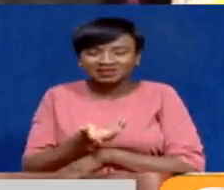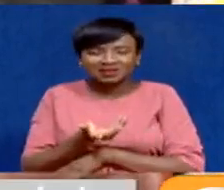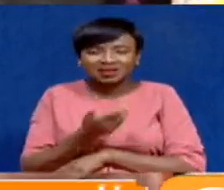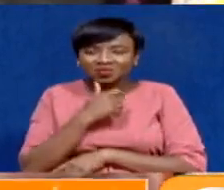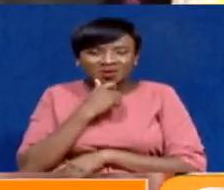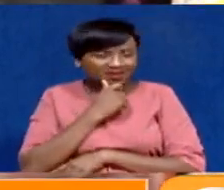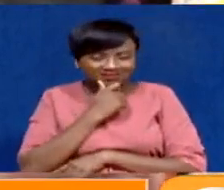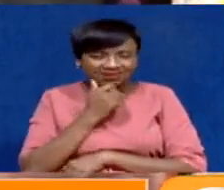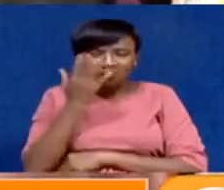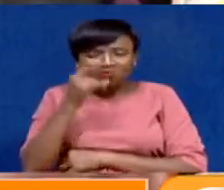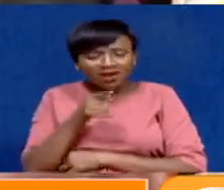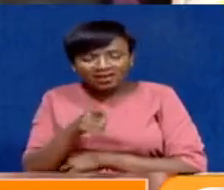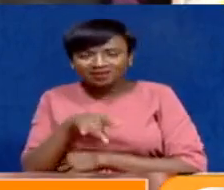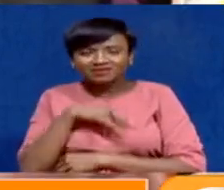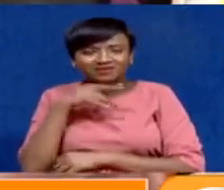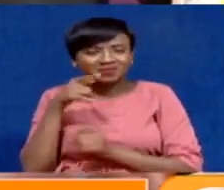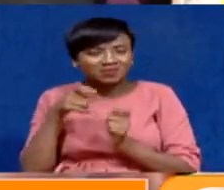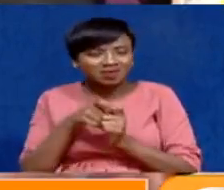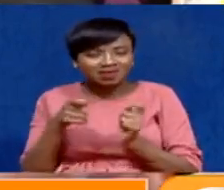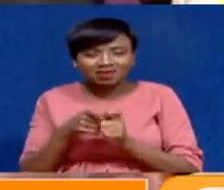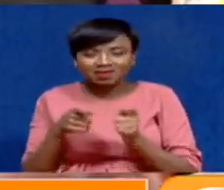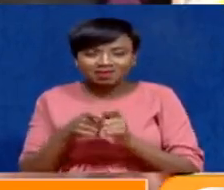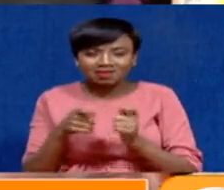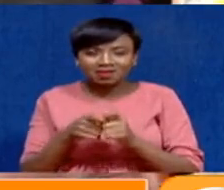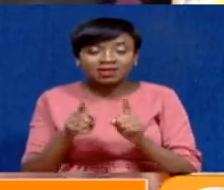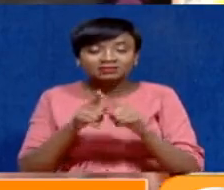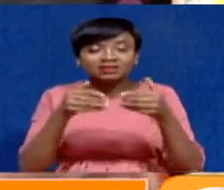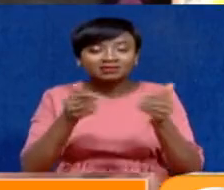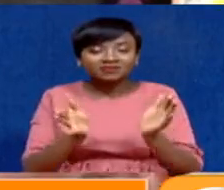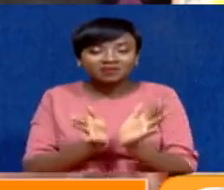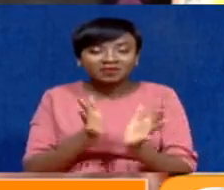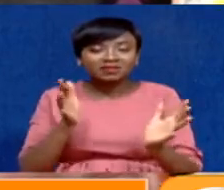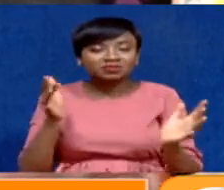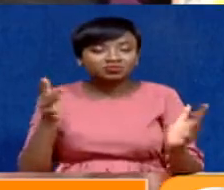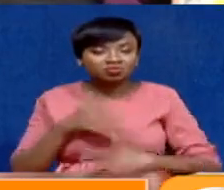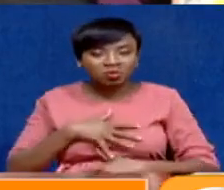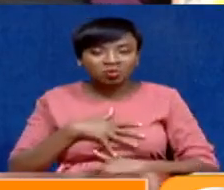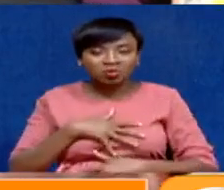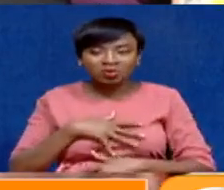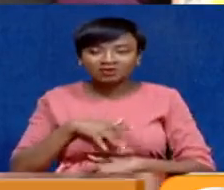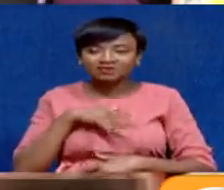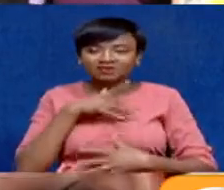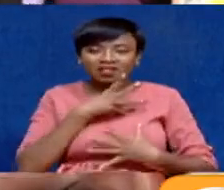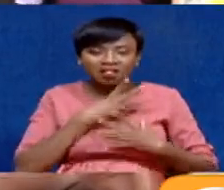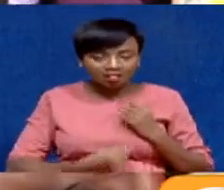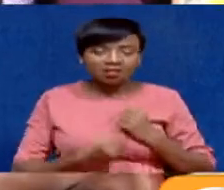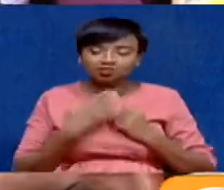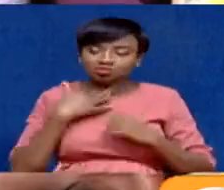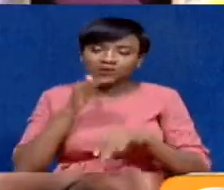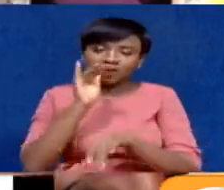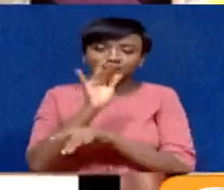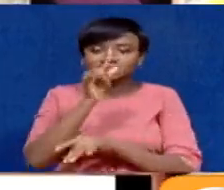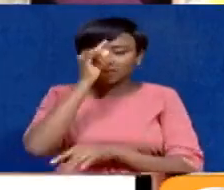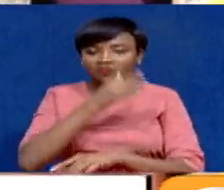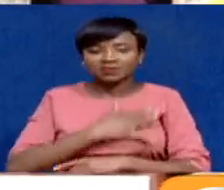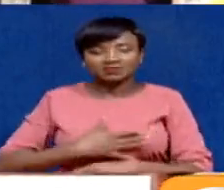sana. So familia wanashangaa, tuko na pigo. Na ndo tungependa kuhimiza pia